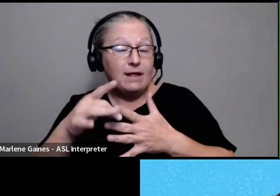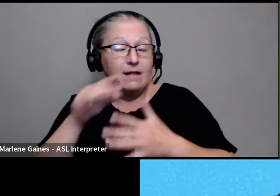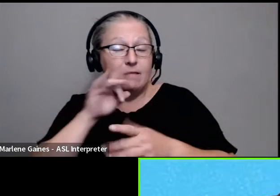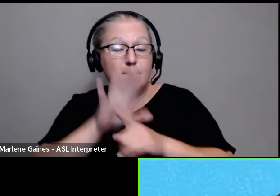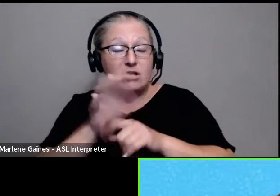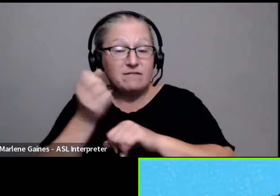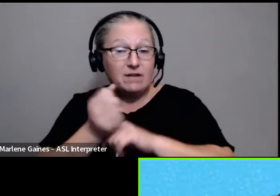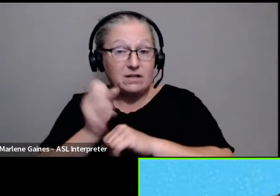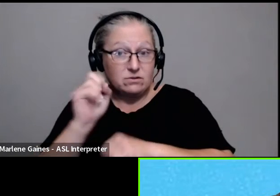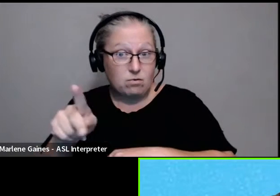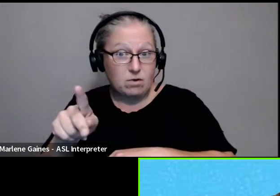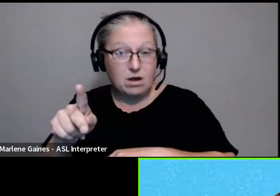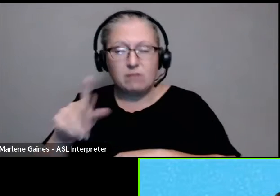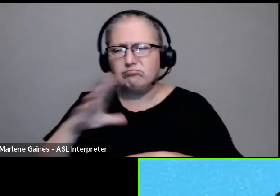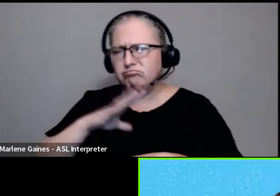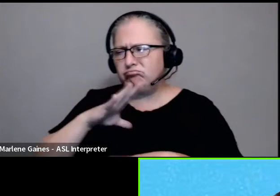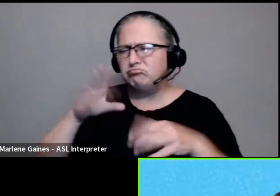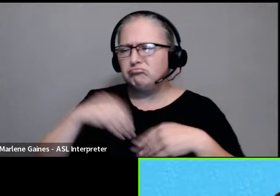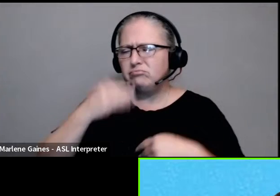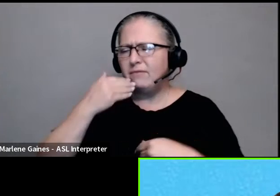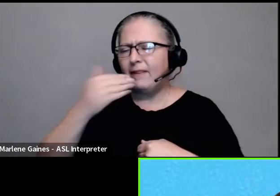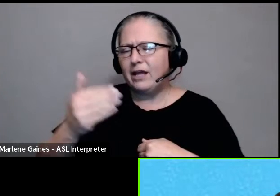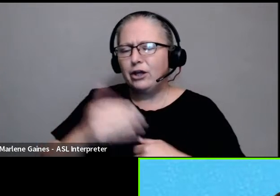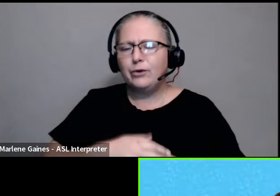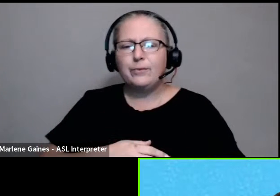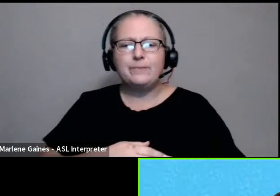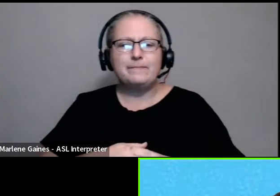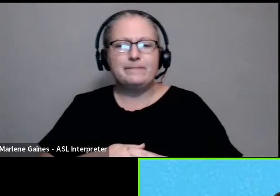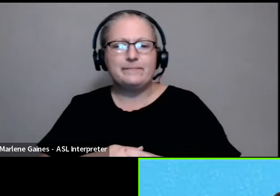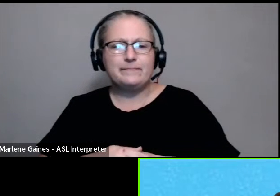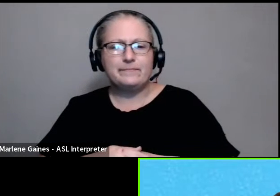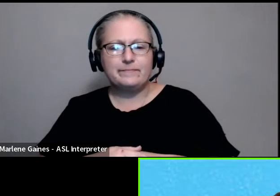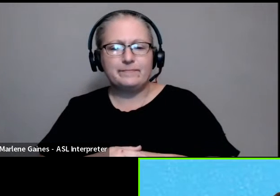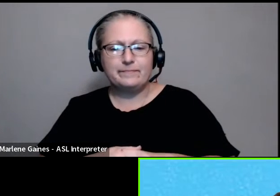okay. Absolutely. Thank you.